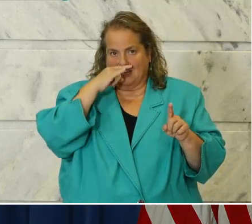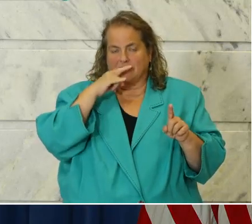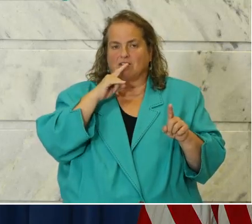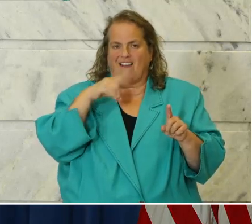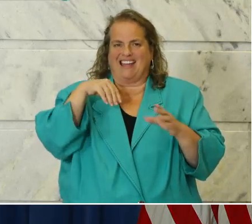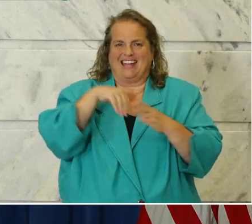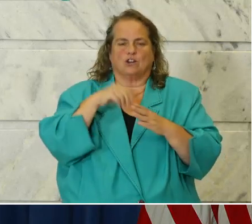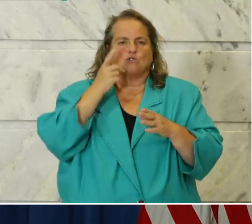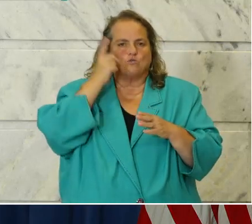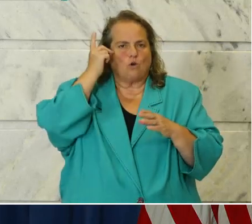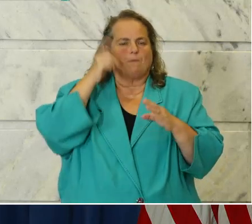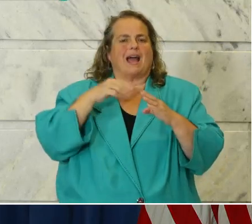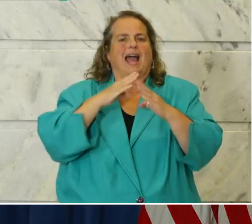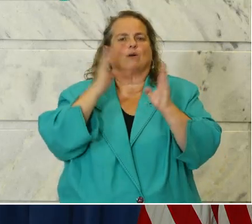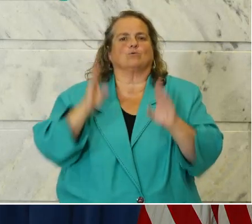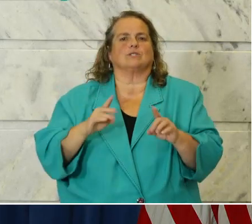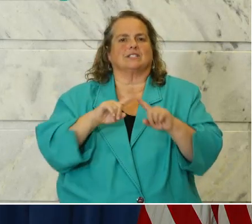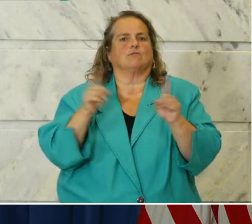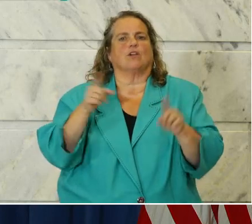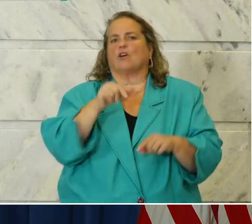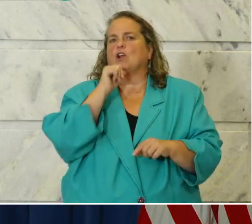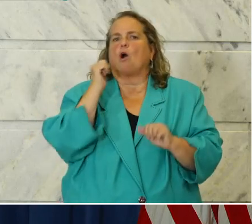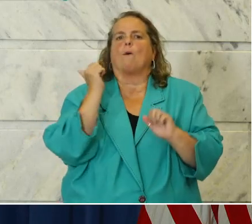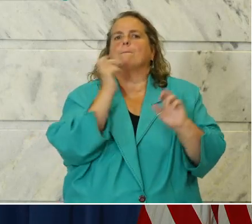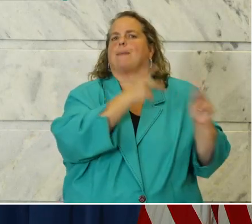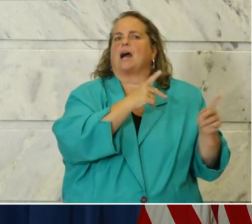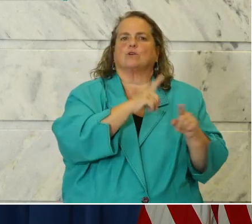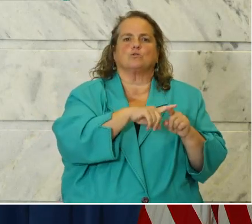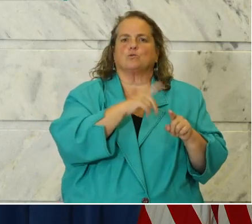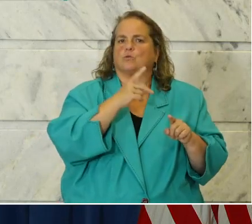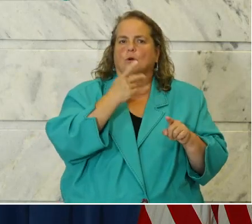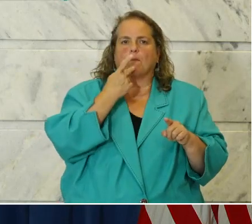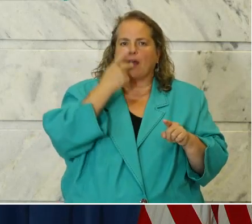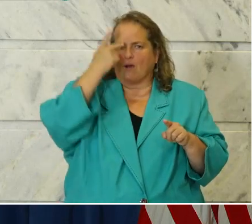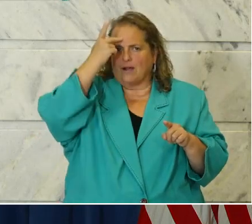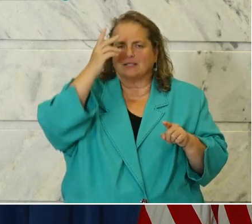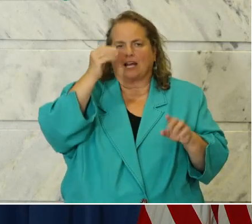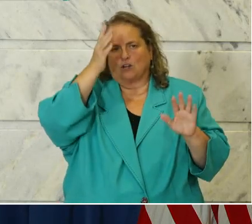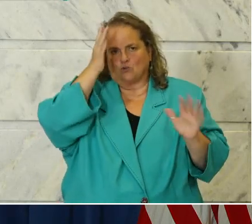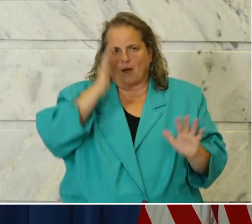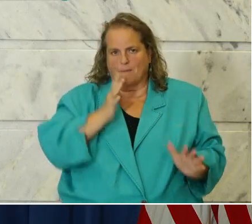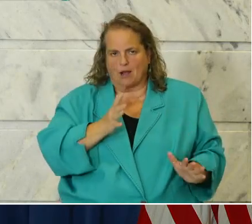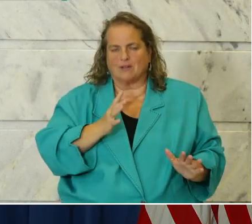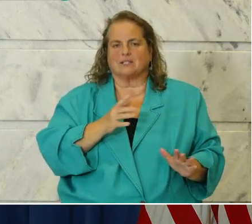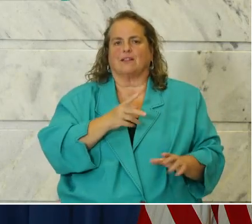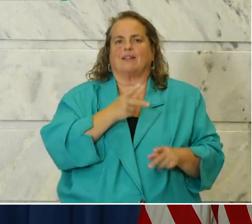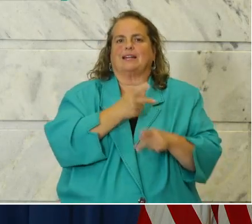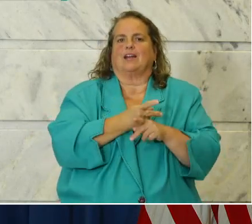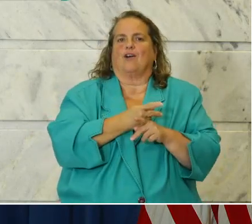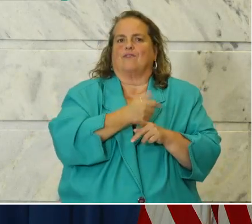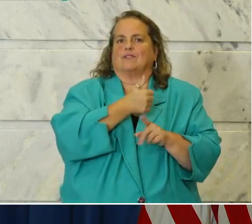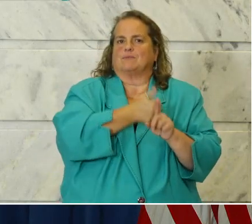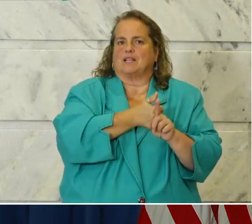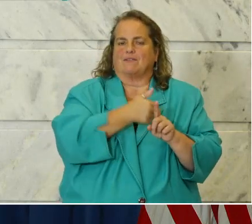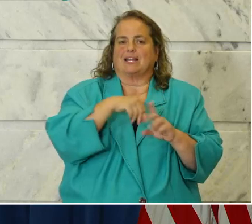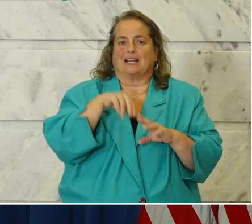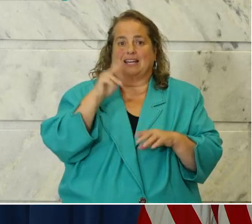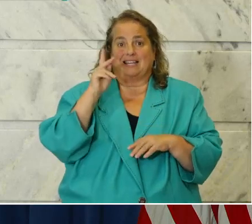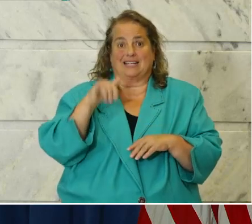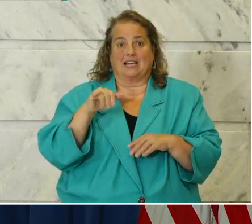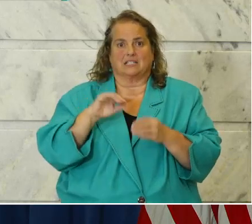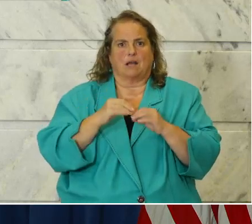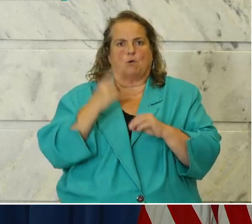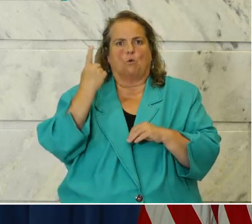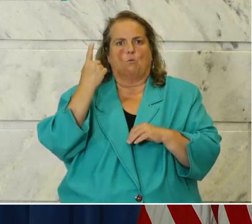a little differently. They are not going back to parents and grandparents that take care of them each day. Kentucky, I think, is number one per capita